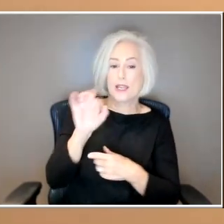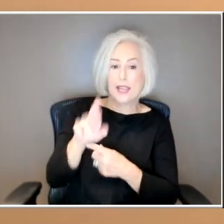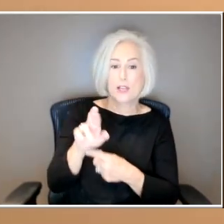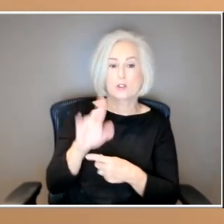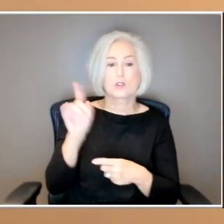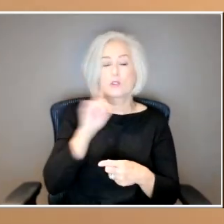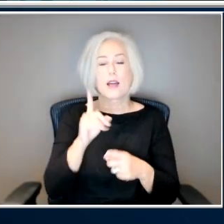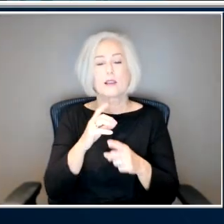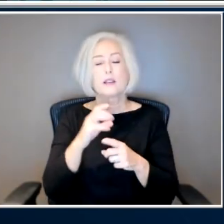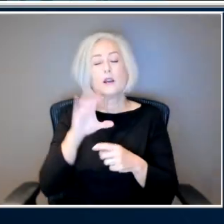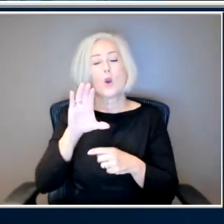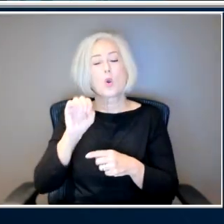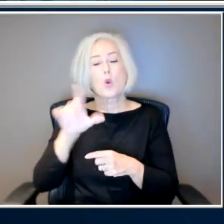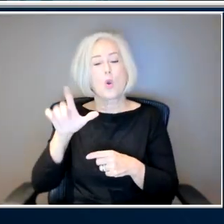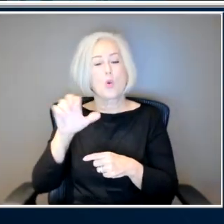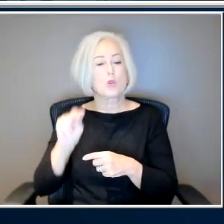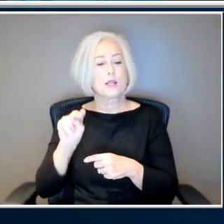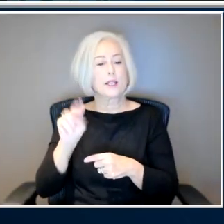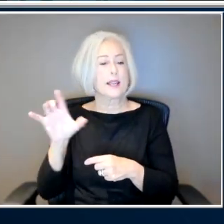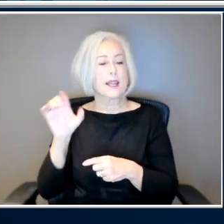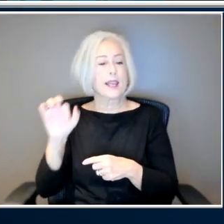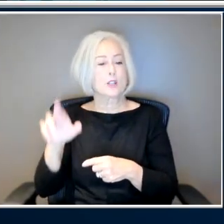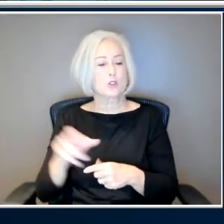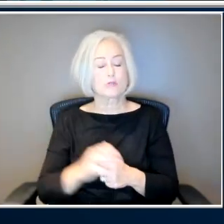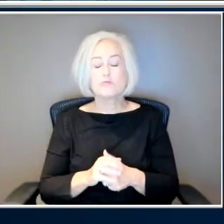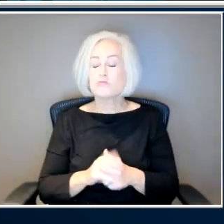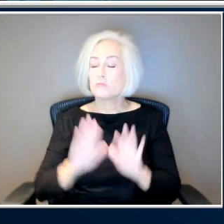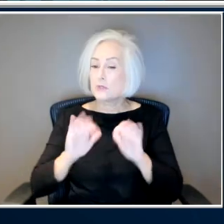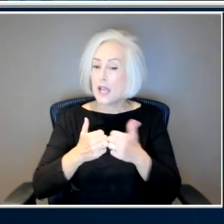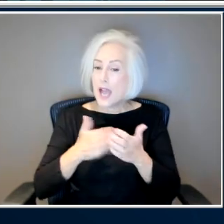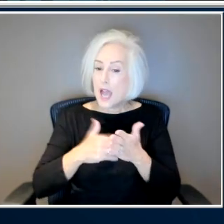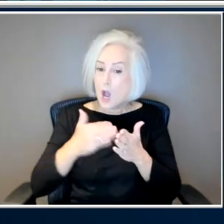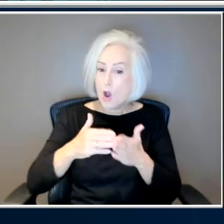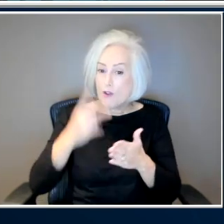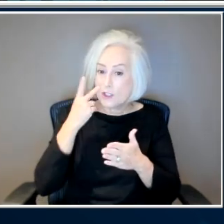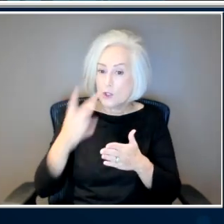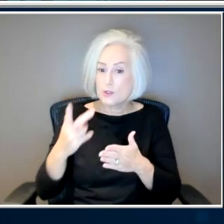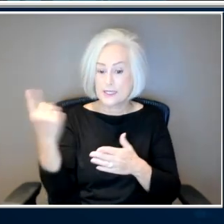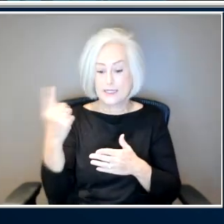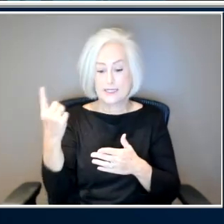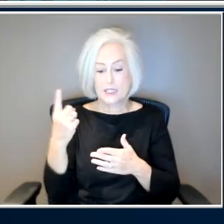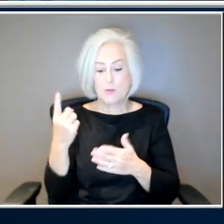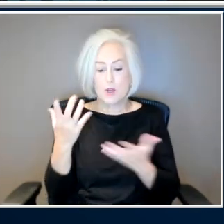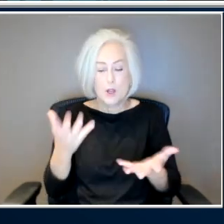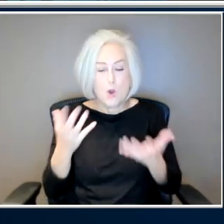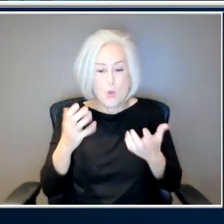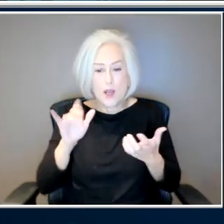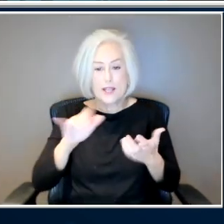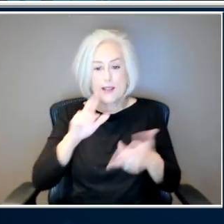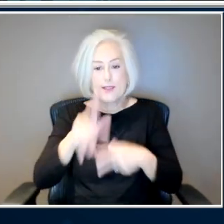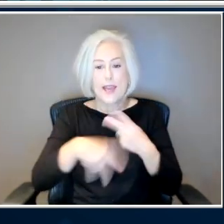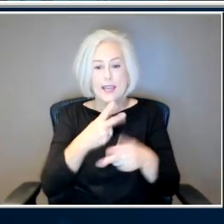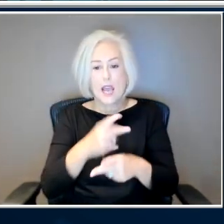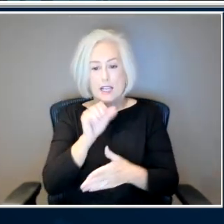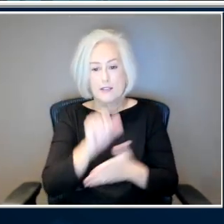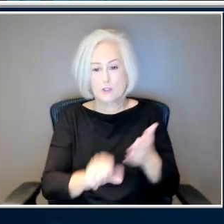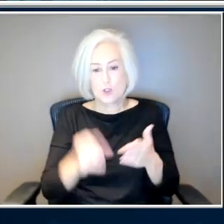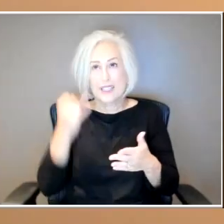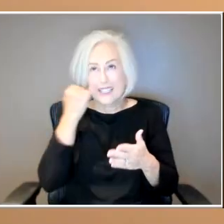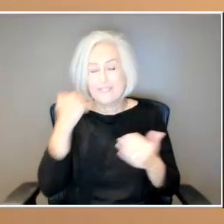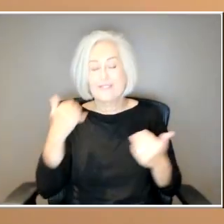that. So how often do you see a patient like Mackenzie seeking out this type of surgery if they have that gene mutation?